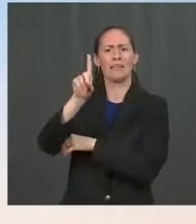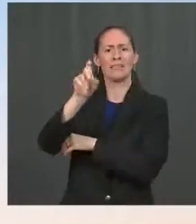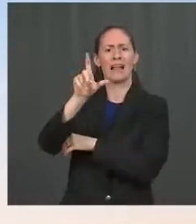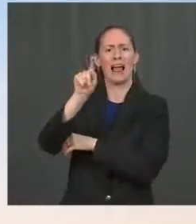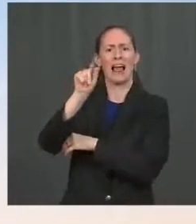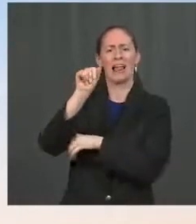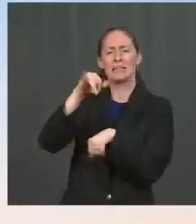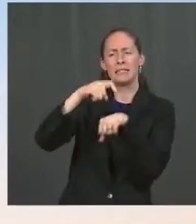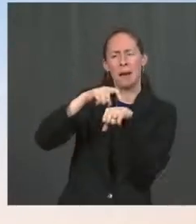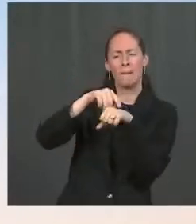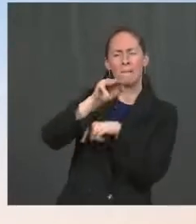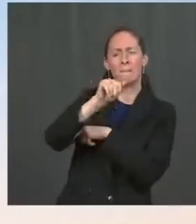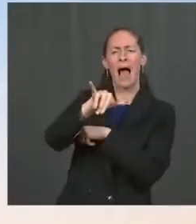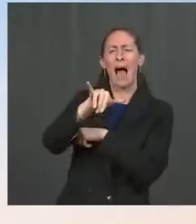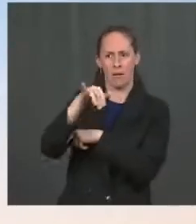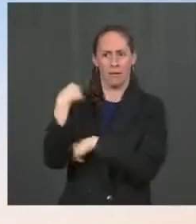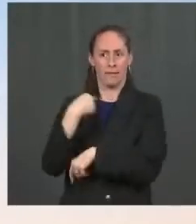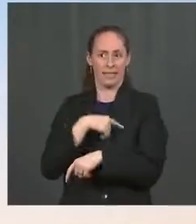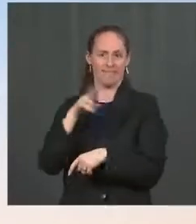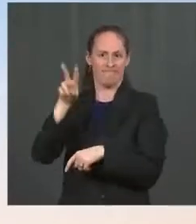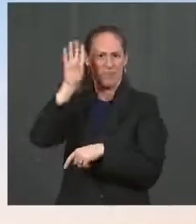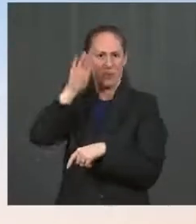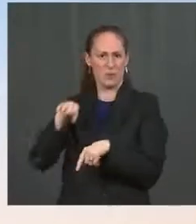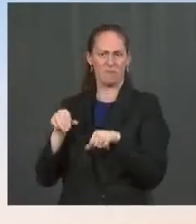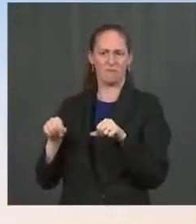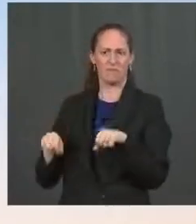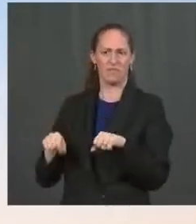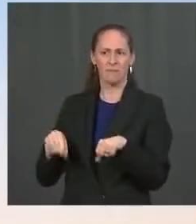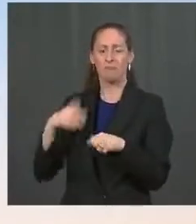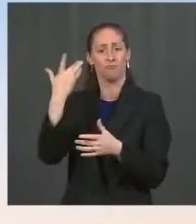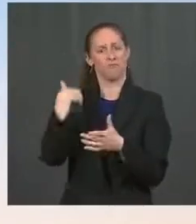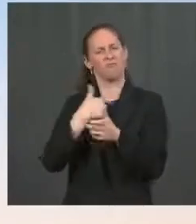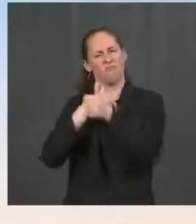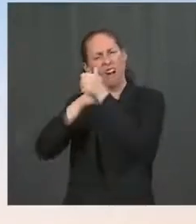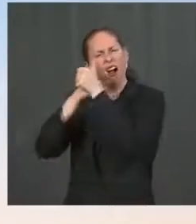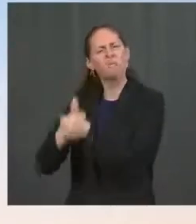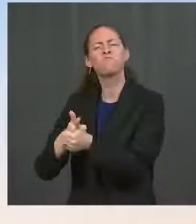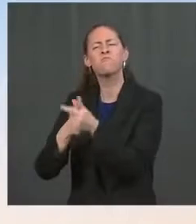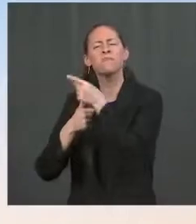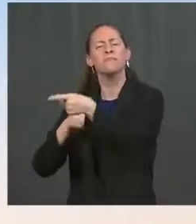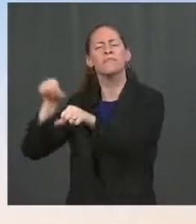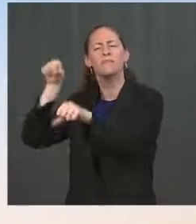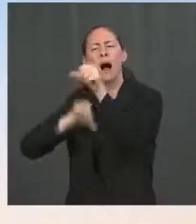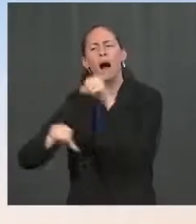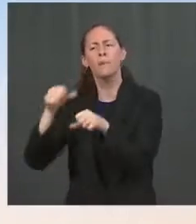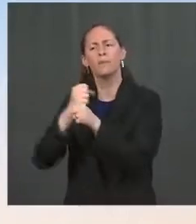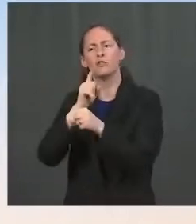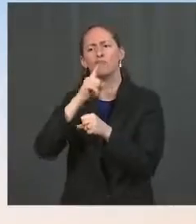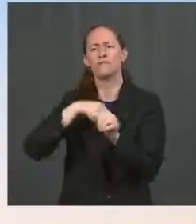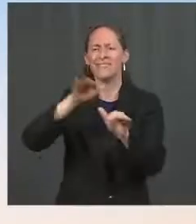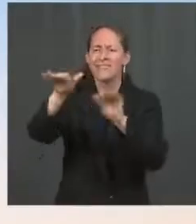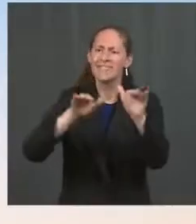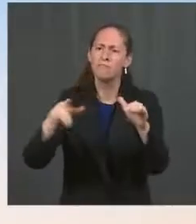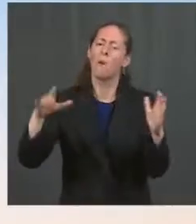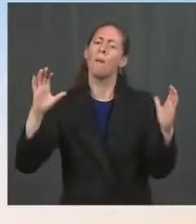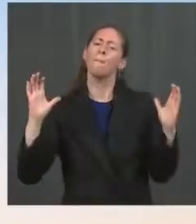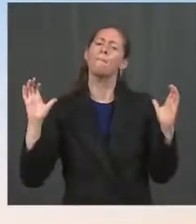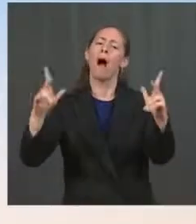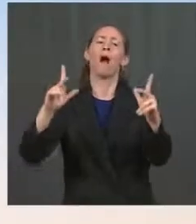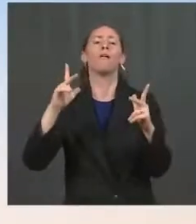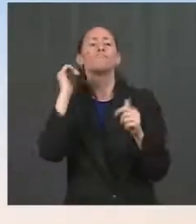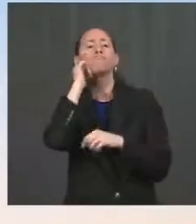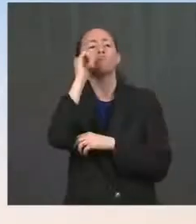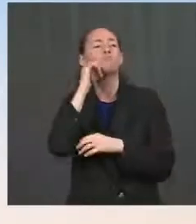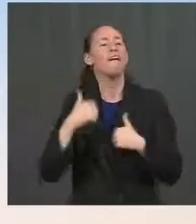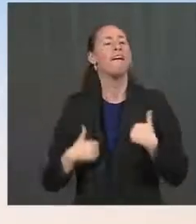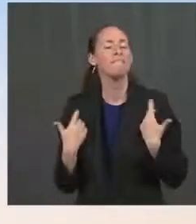to take to address, to get the virus under control, to help people return to normal, has to evolve as well. But did that give Americans a